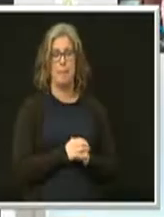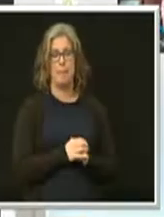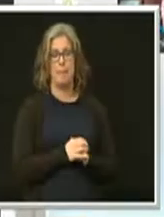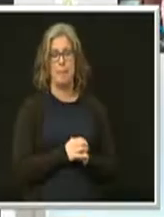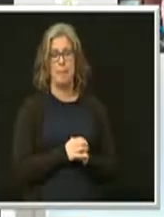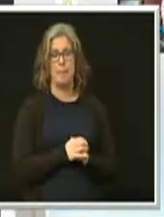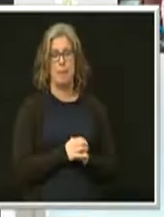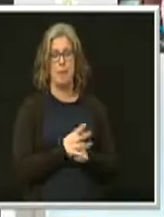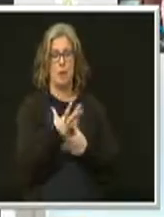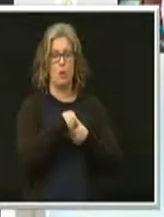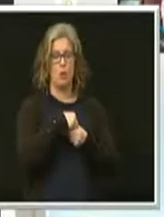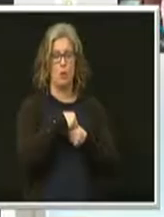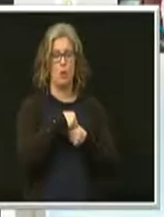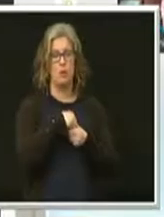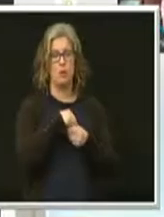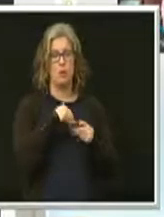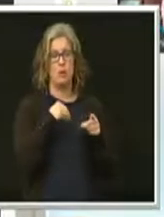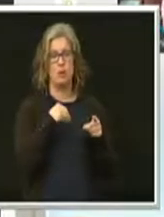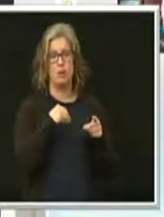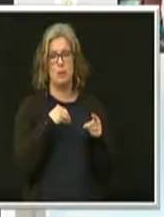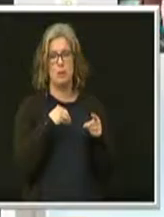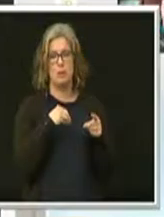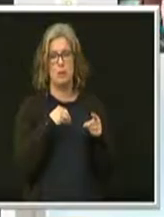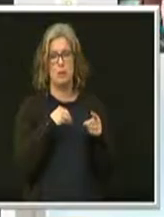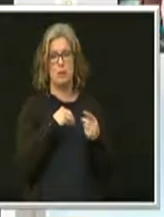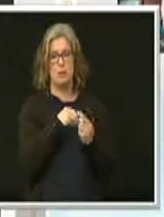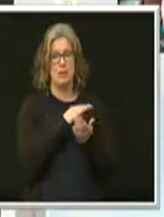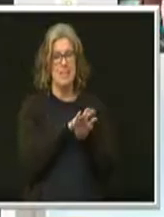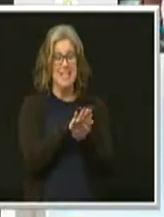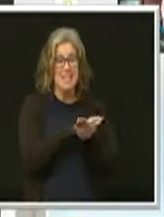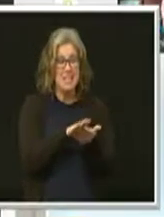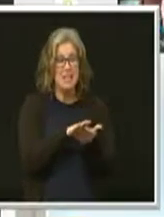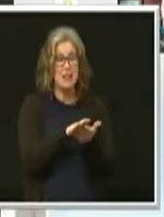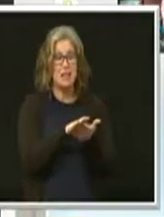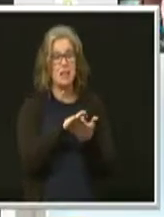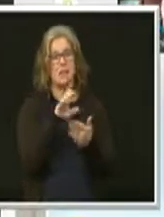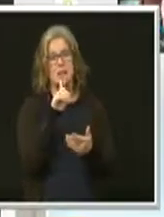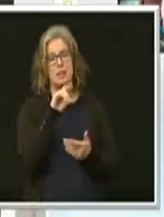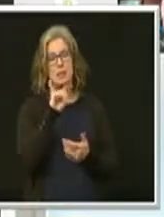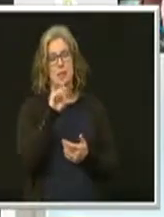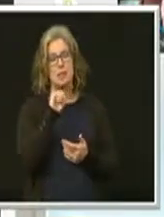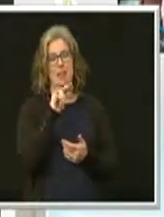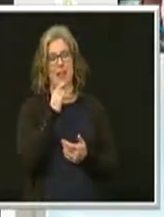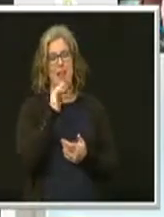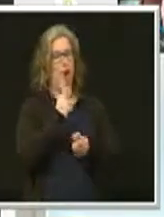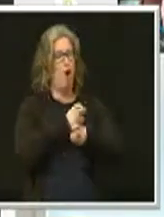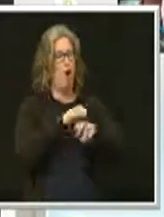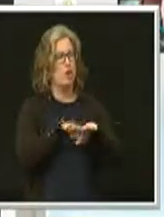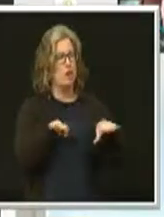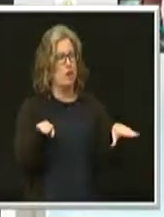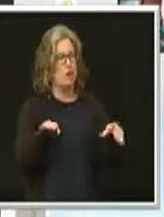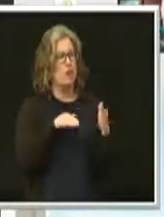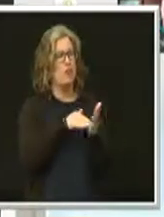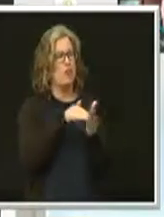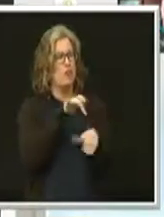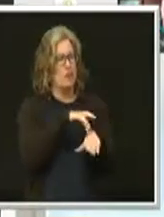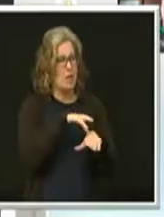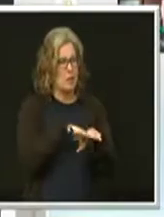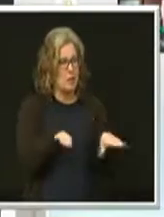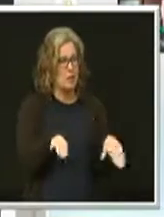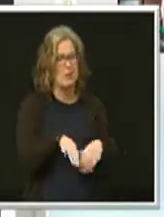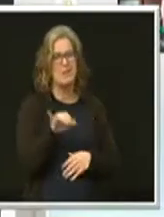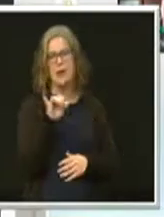and to include disinfecting hard surfaces, frequently touched